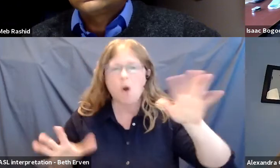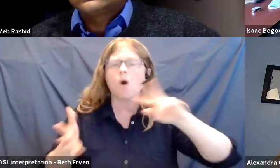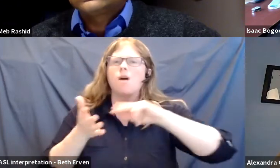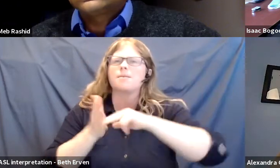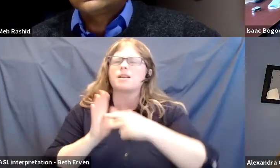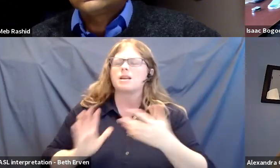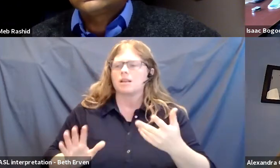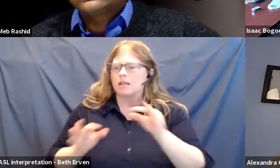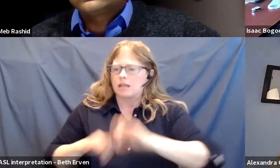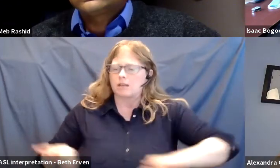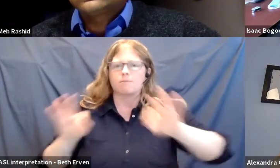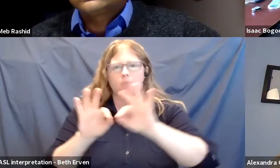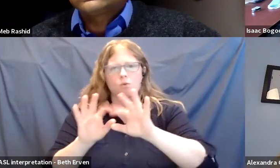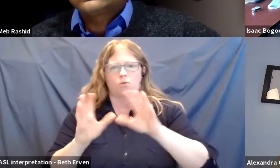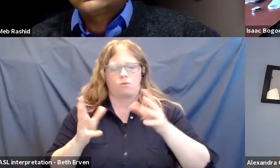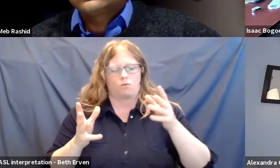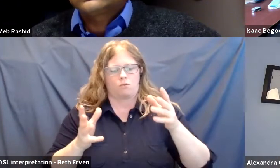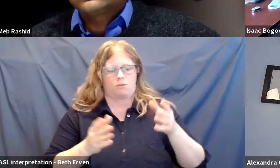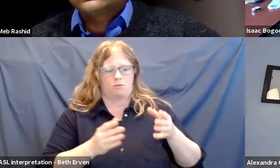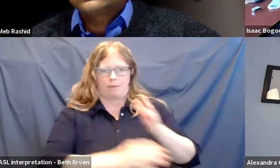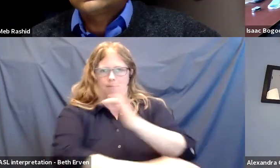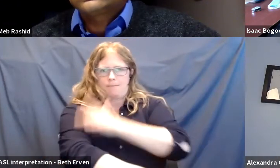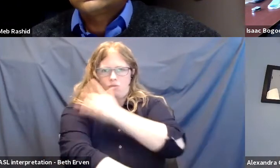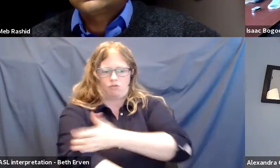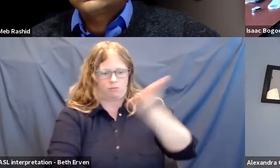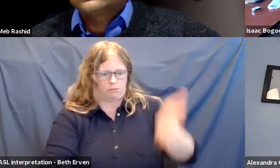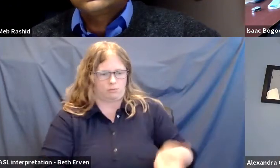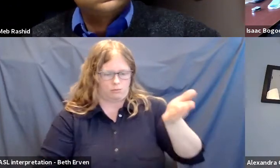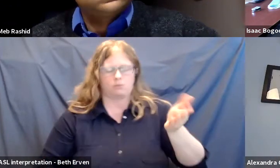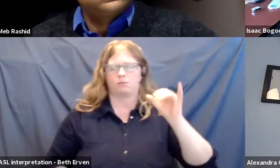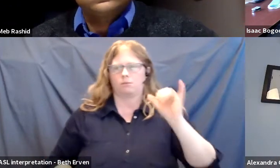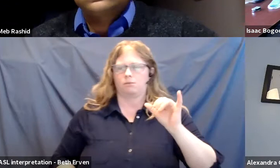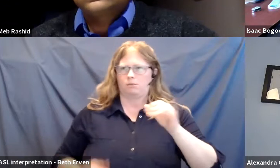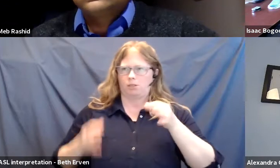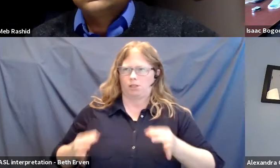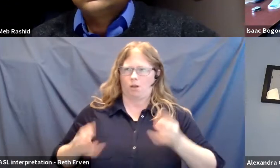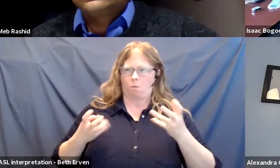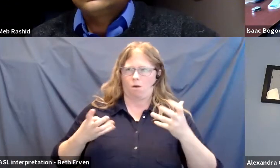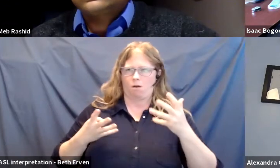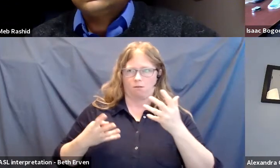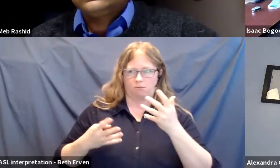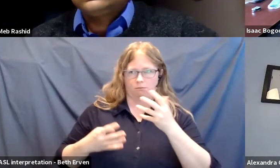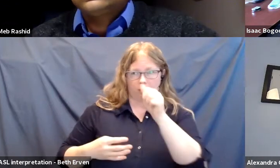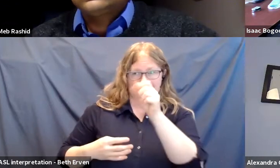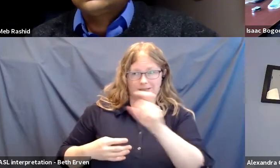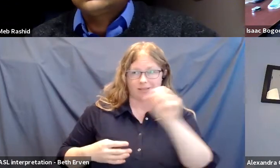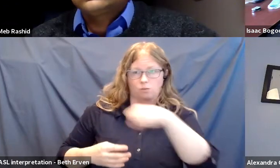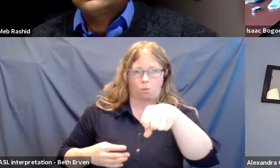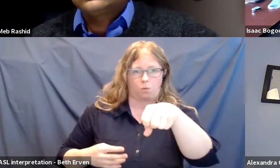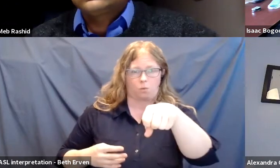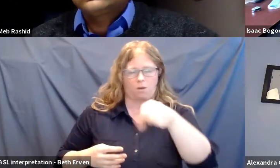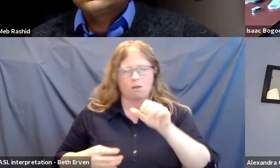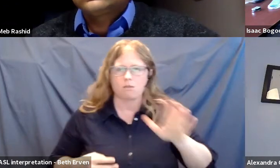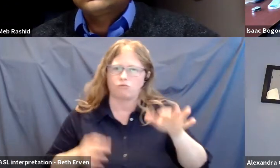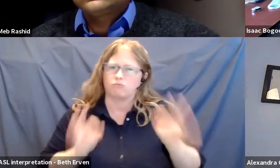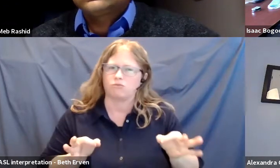of informed consent is extremely important, and people should be able to decide for themselves whether or not they want to take this vaccine